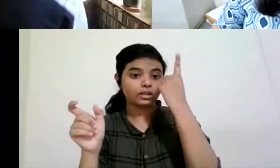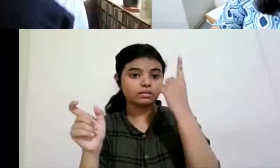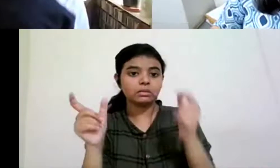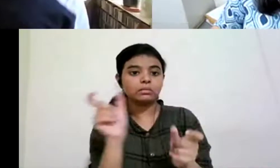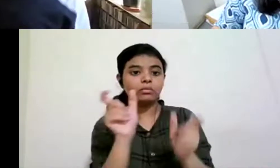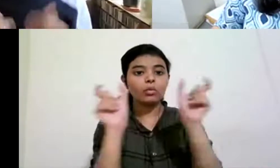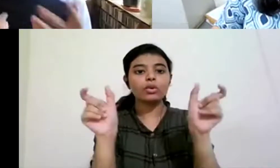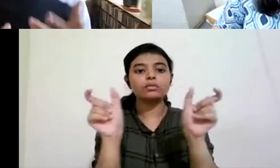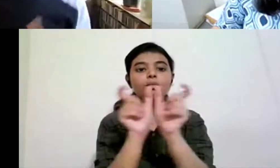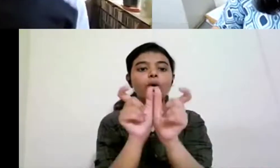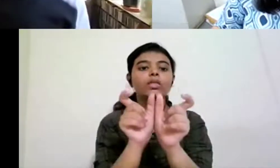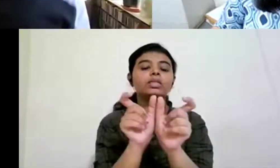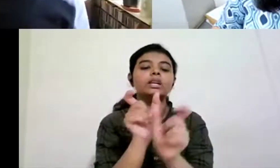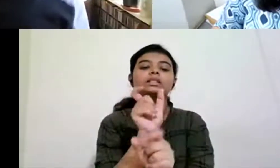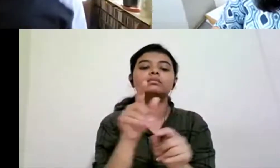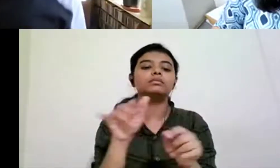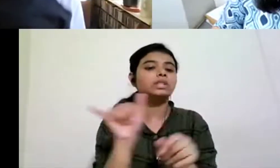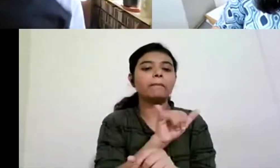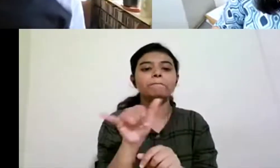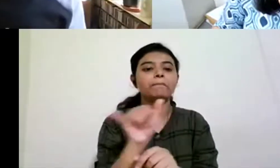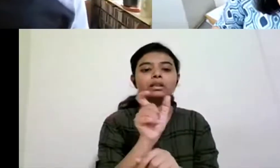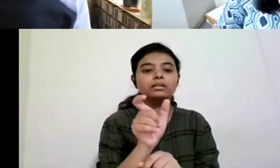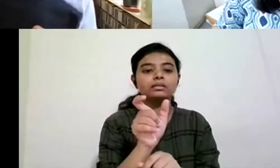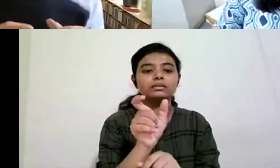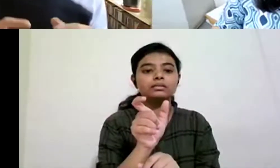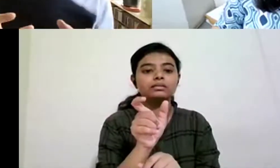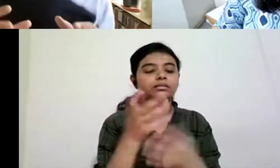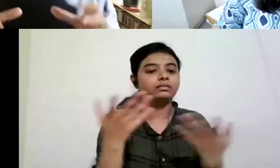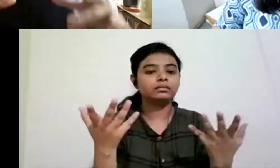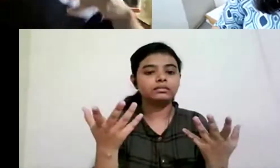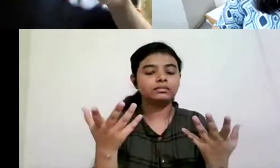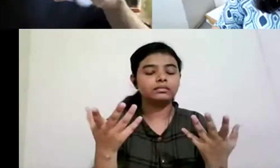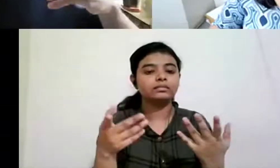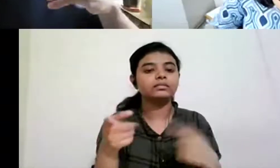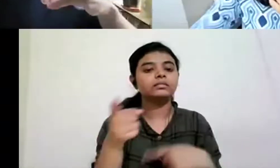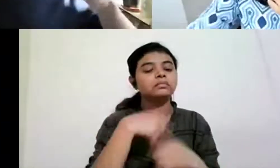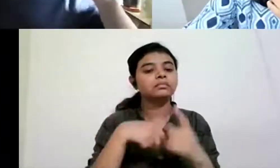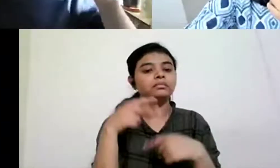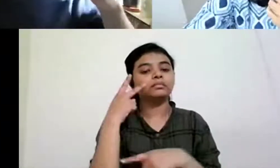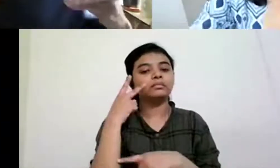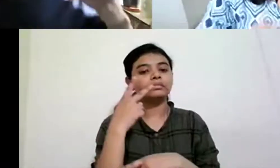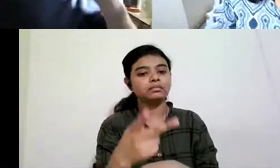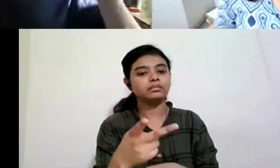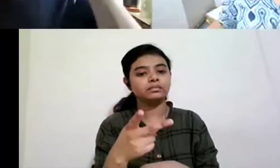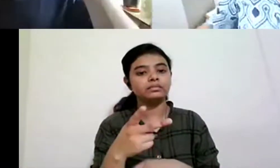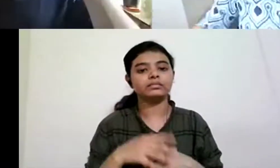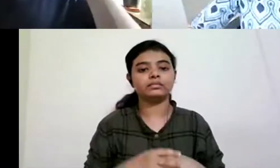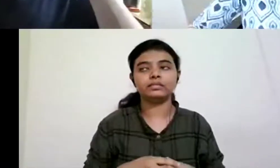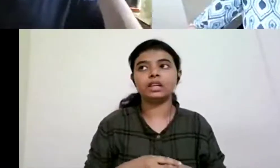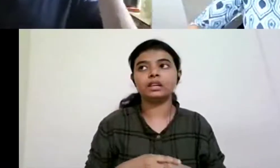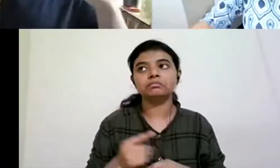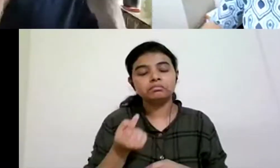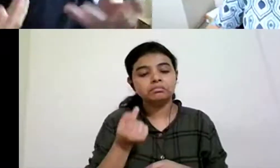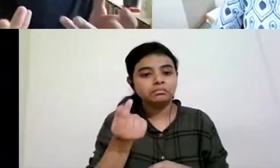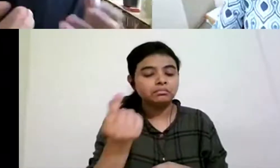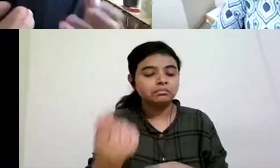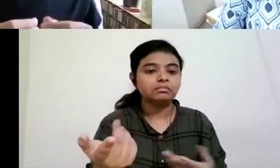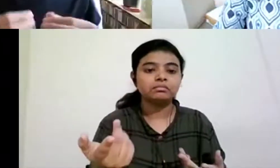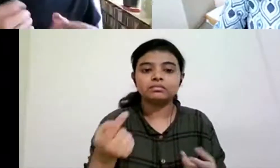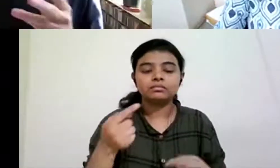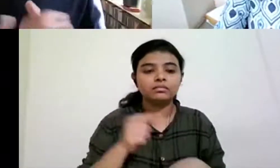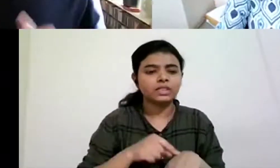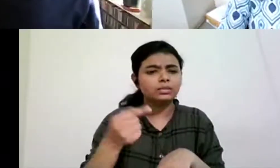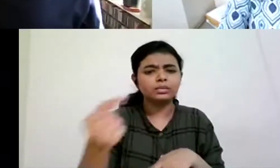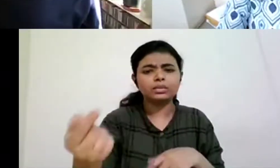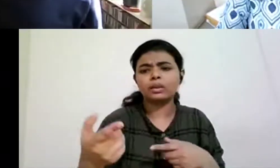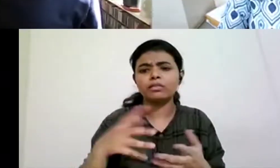same, begreifen. And by that you see that a lot of, you know, quite often the learning